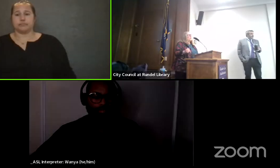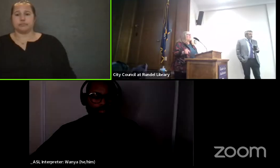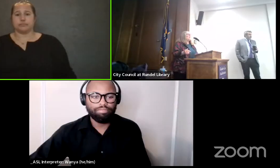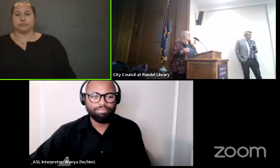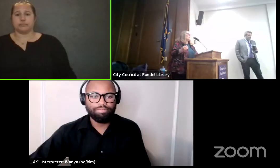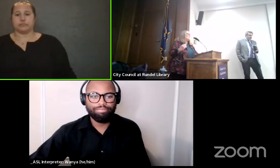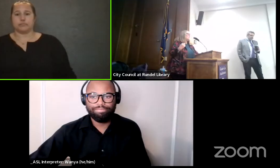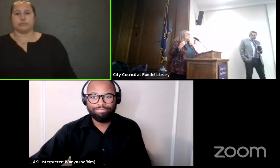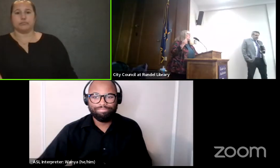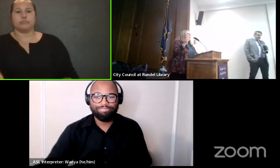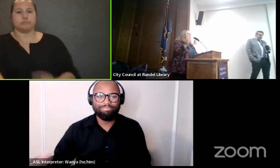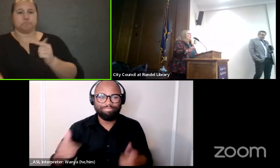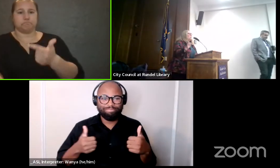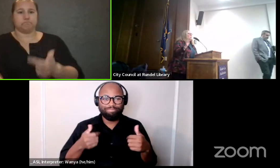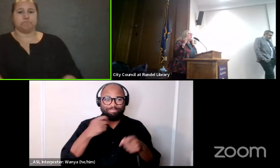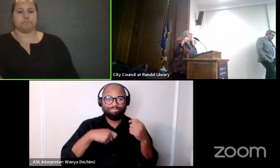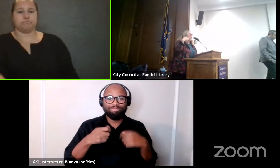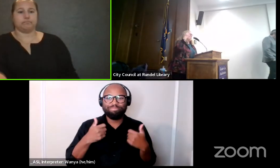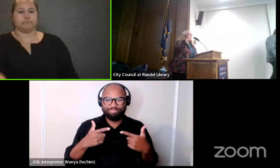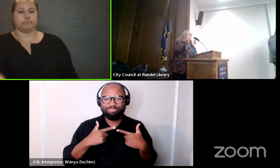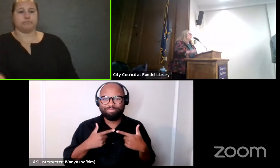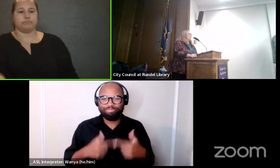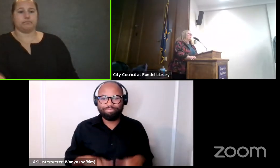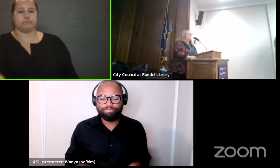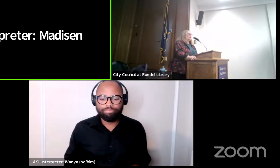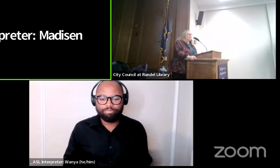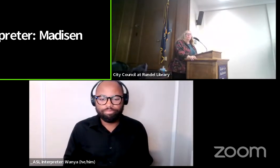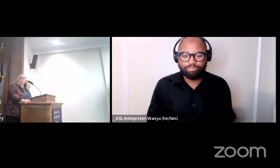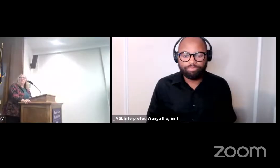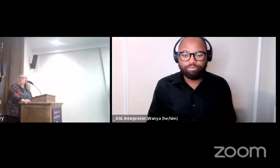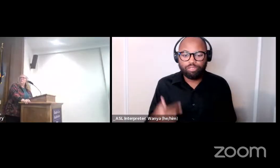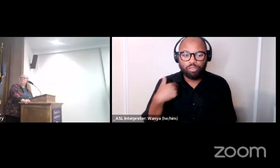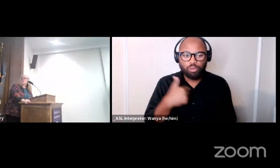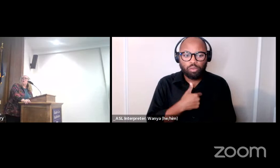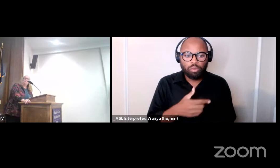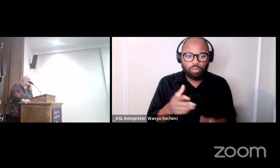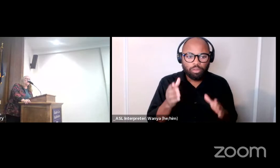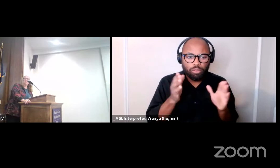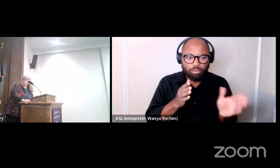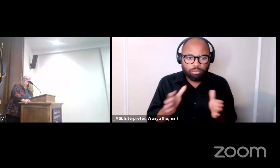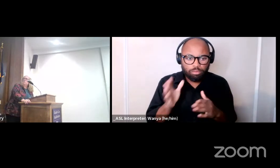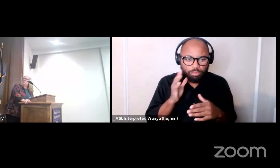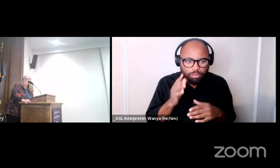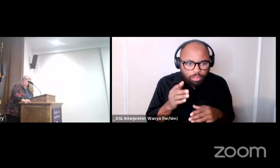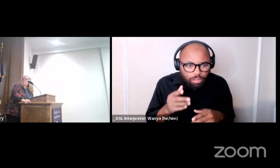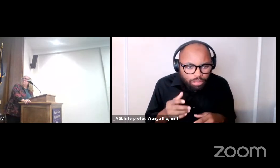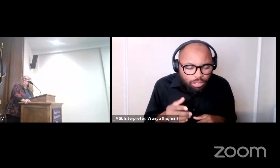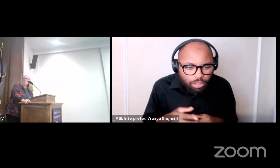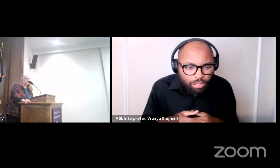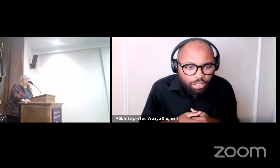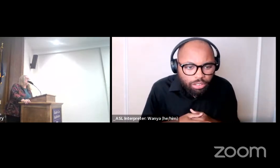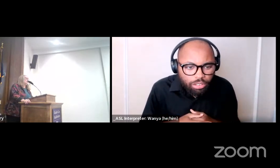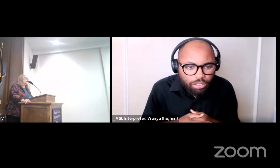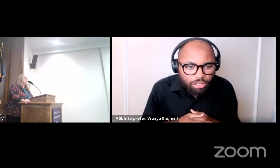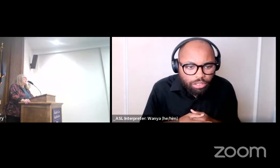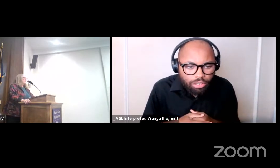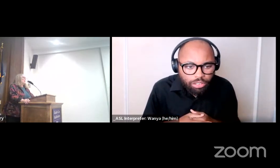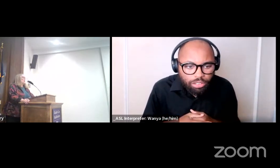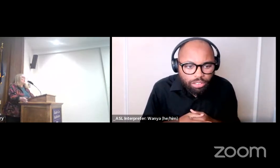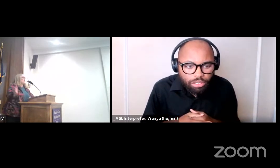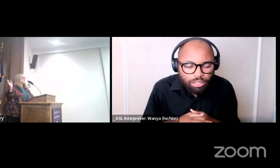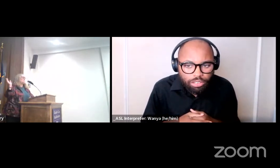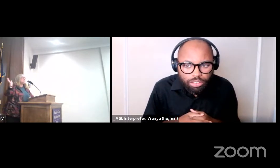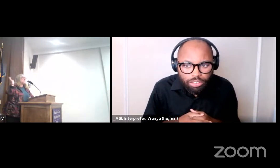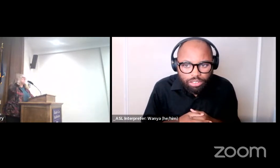Oh, yeah, we came prepared, the League of Women Voters always comes prepared.